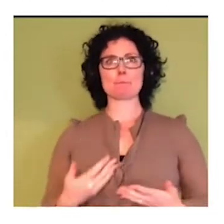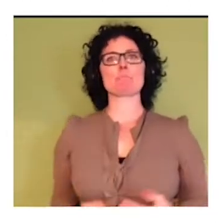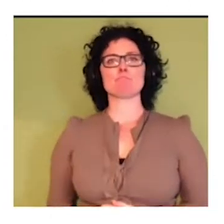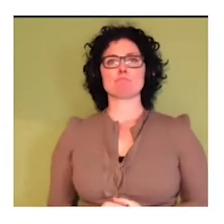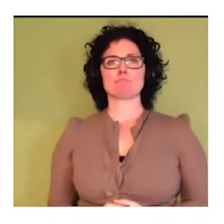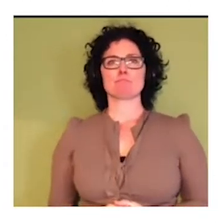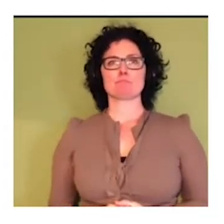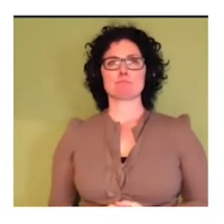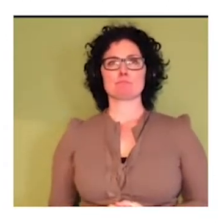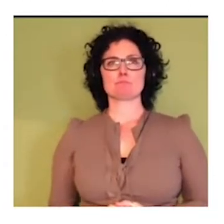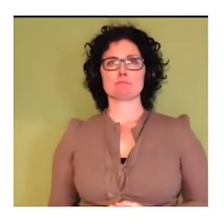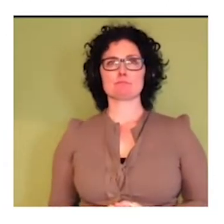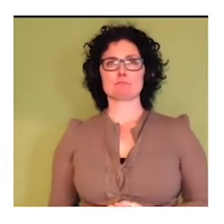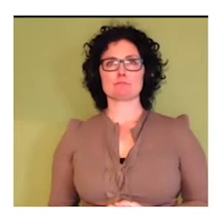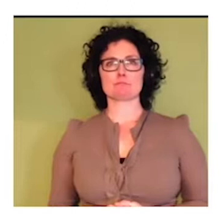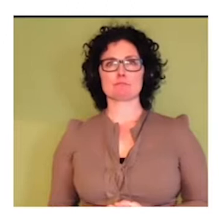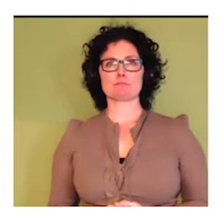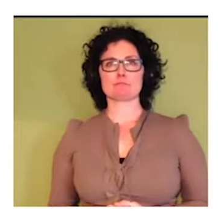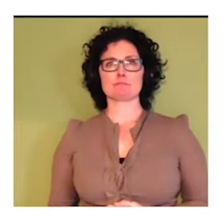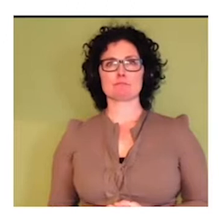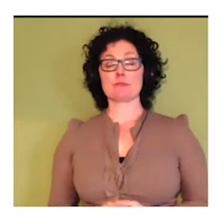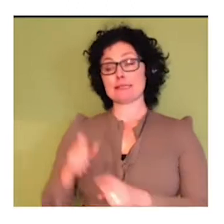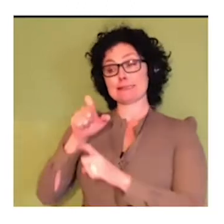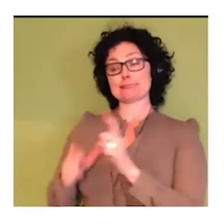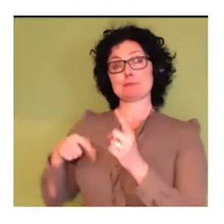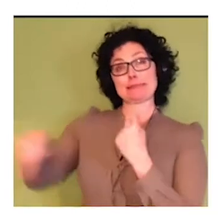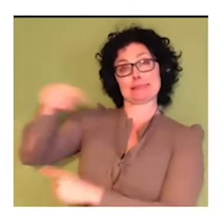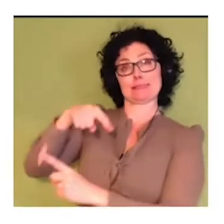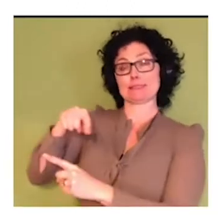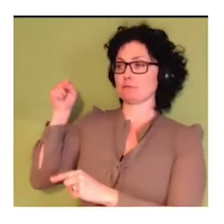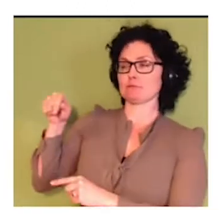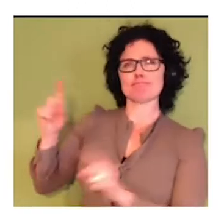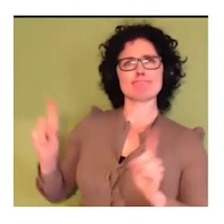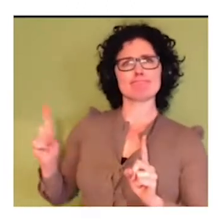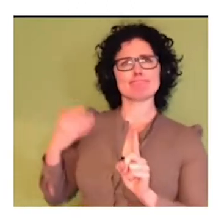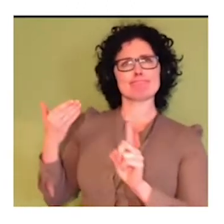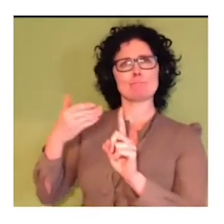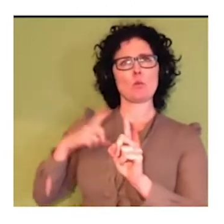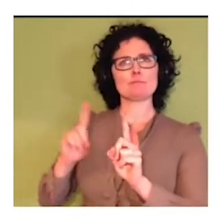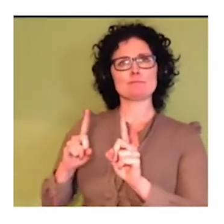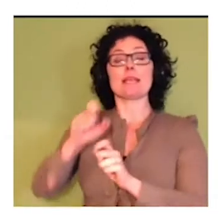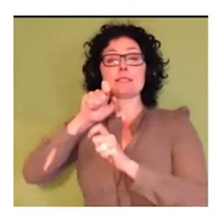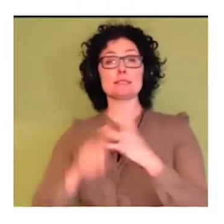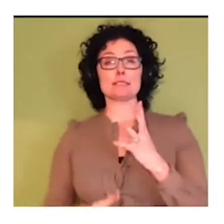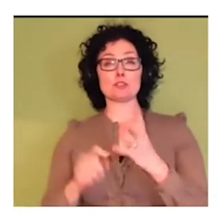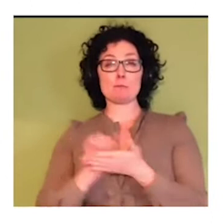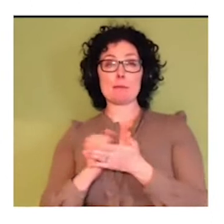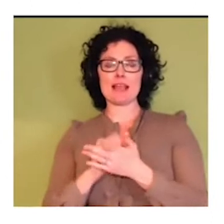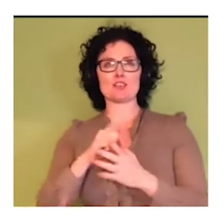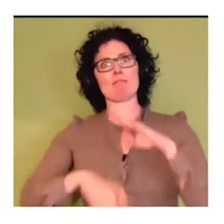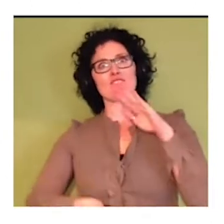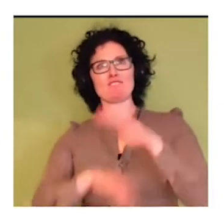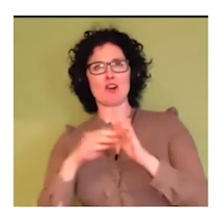smartphone. And the disability community wanted to make sure that these new digital publications were accessible to